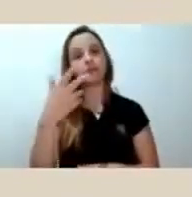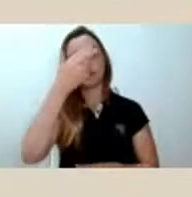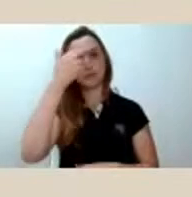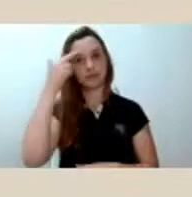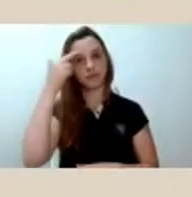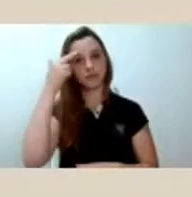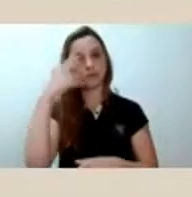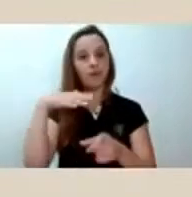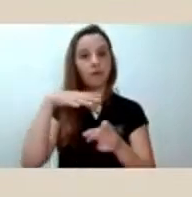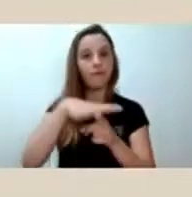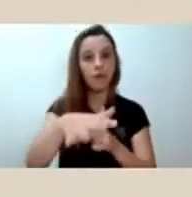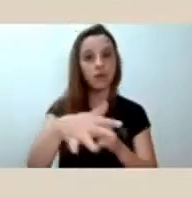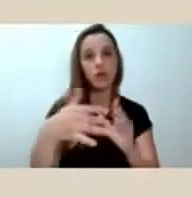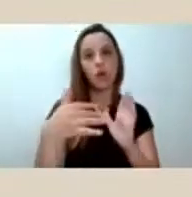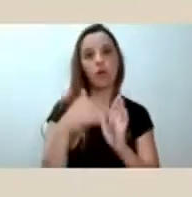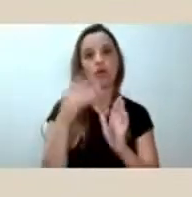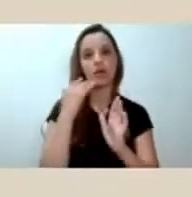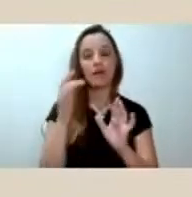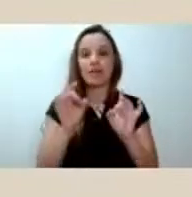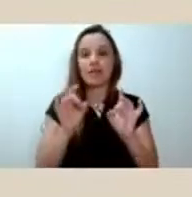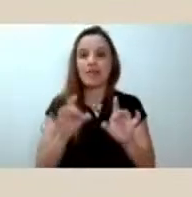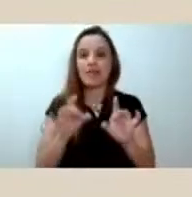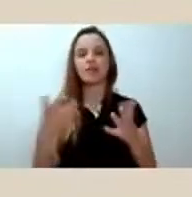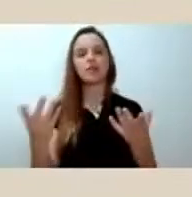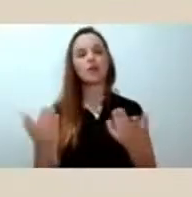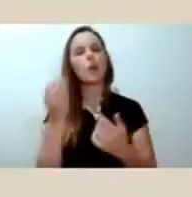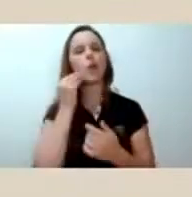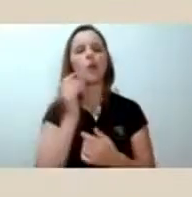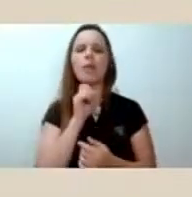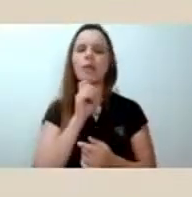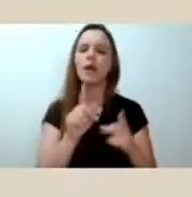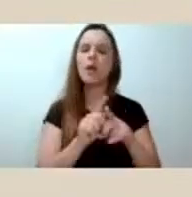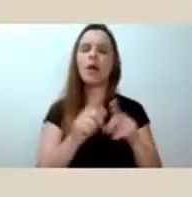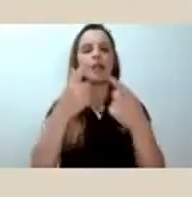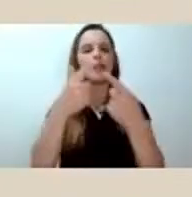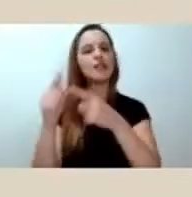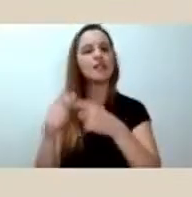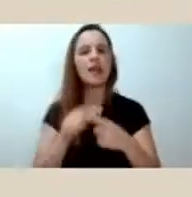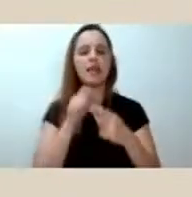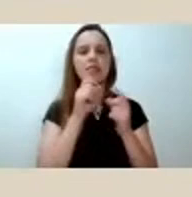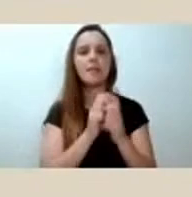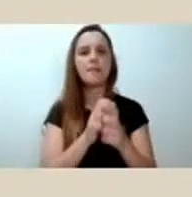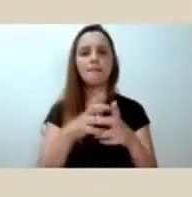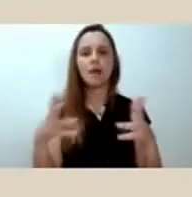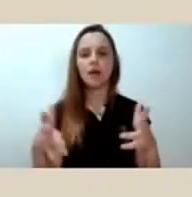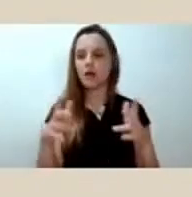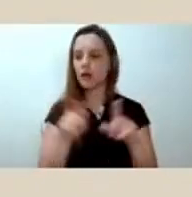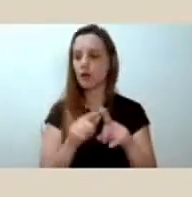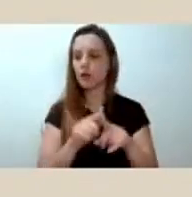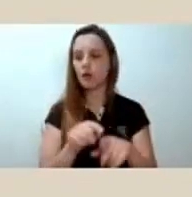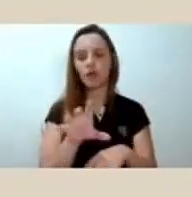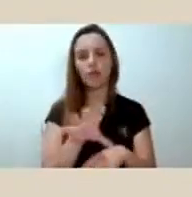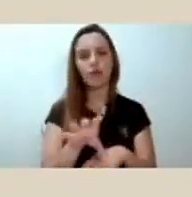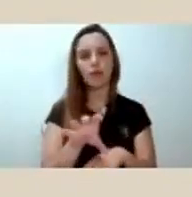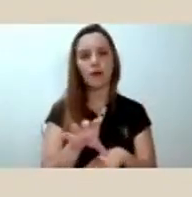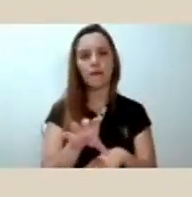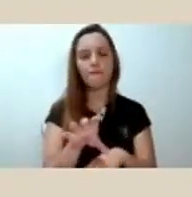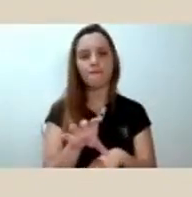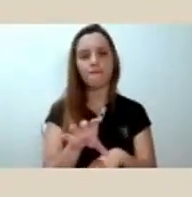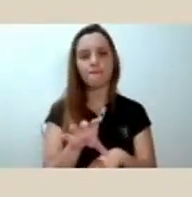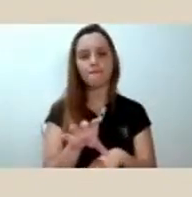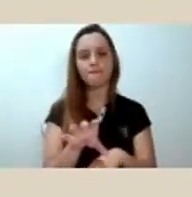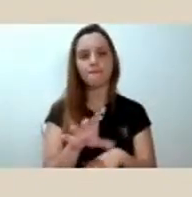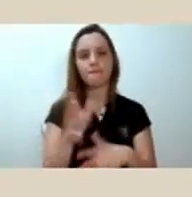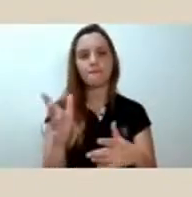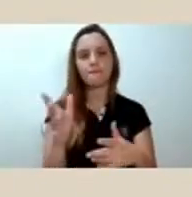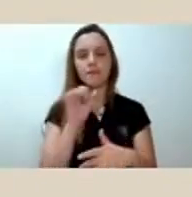of efforts to kind of increase diversity as a kind of undistorting of what might be our